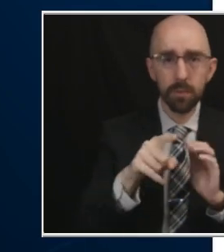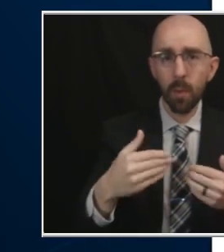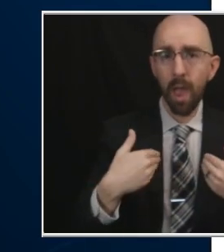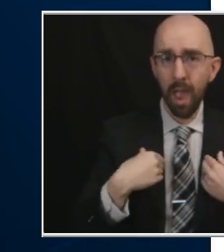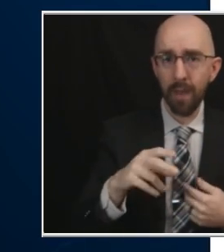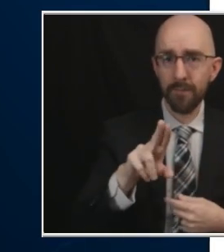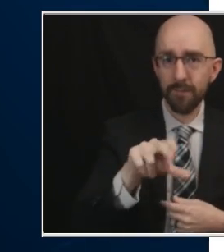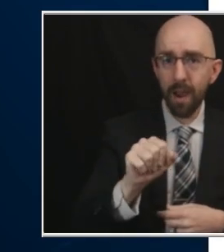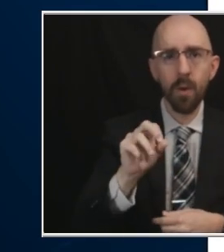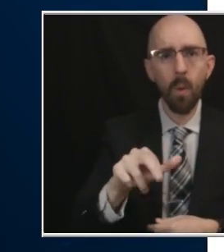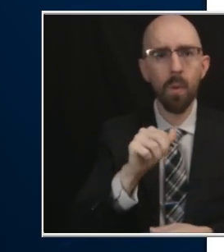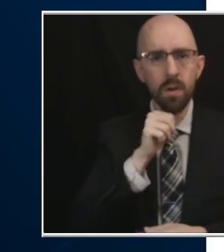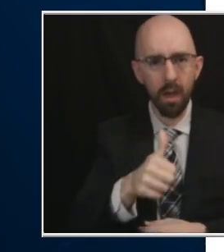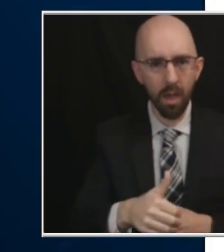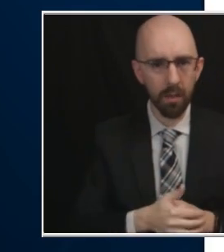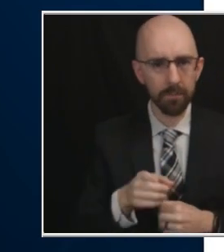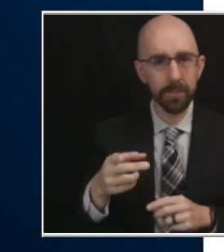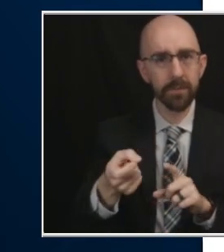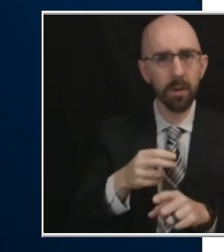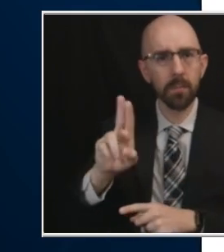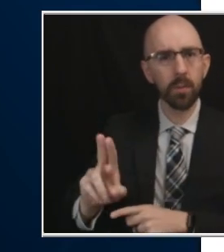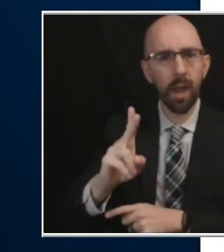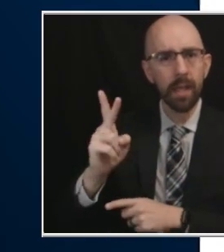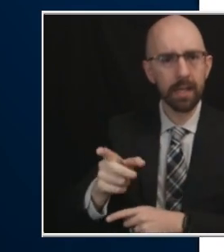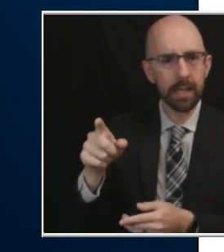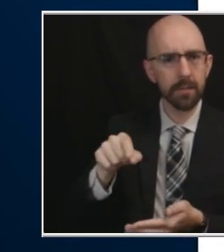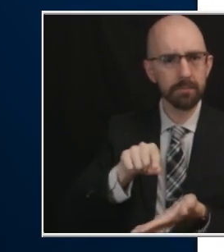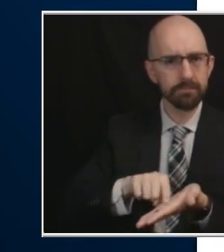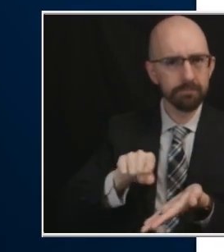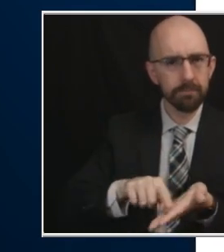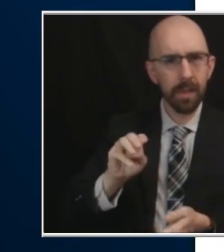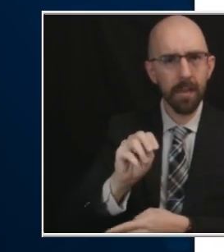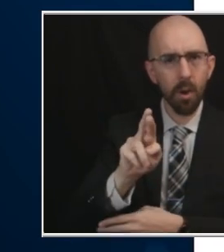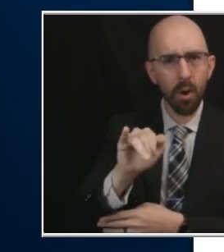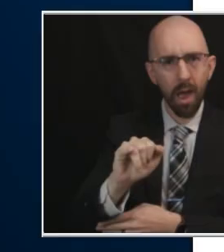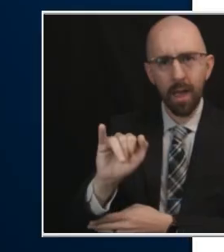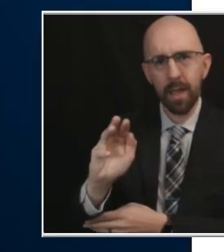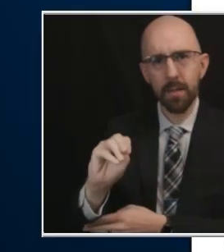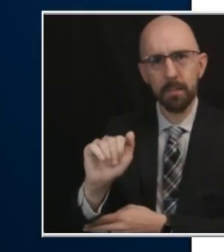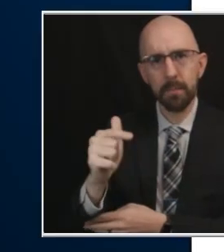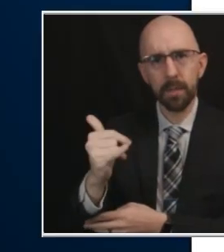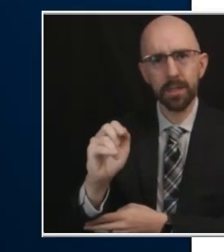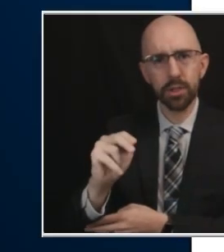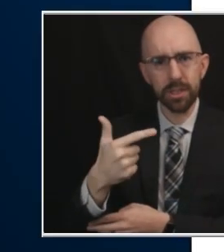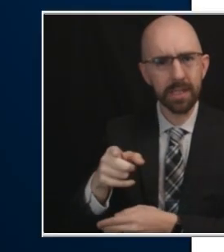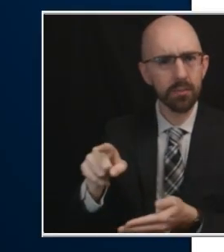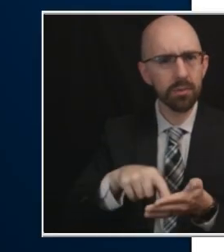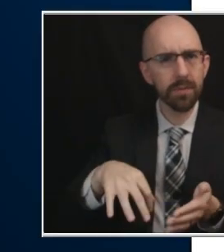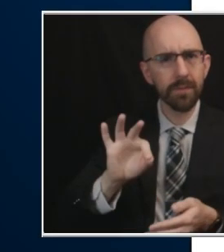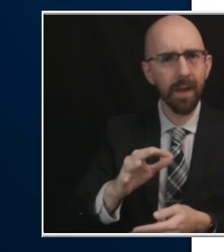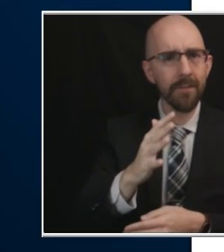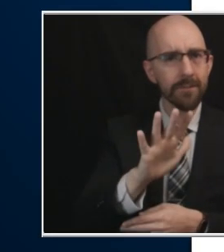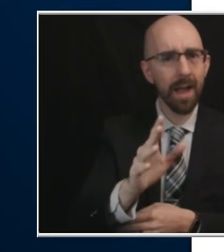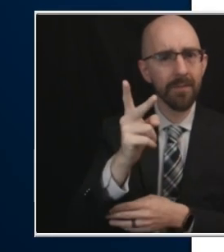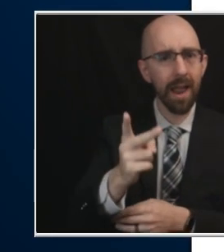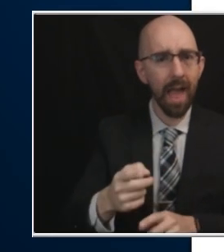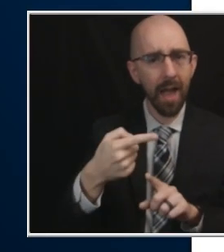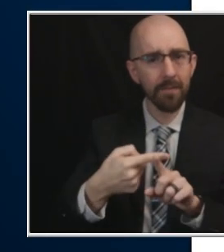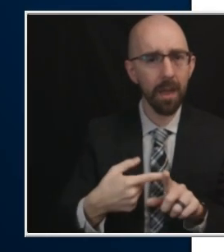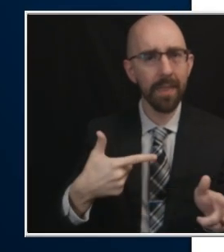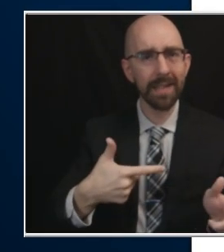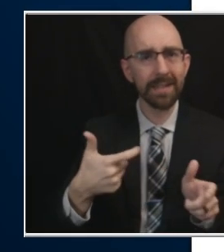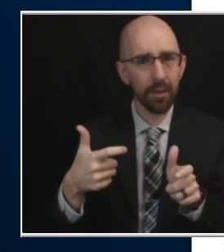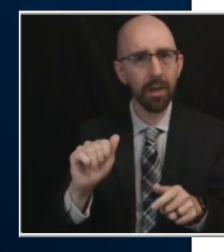out of the United Kingdom is tracking MRI imaging. Researchers found a 5.5-month acceleration in aging associated